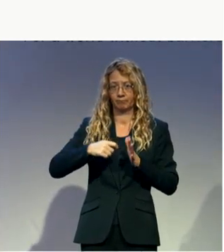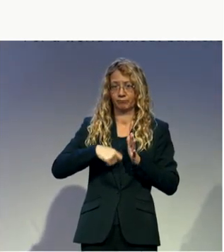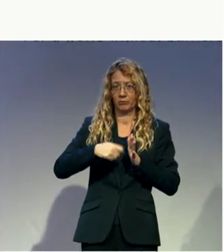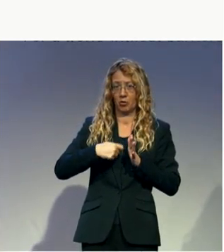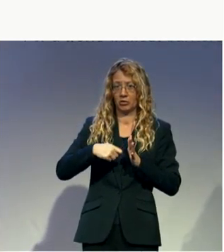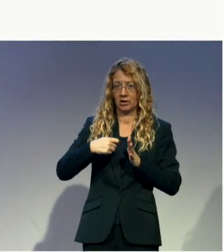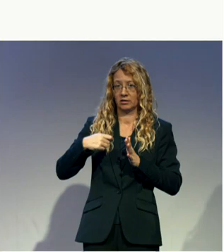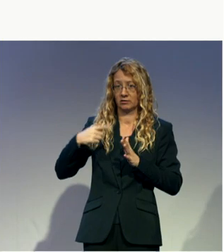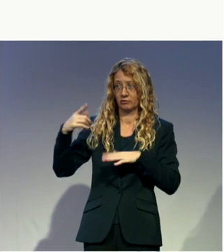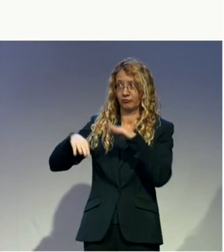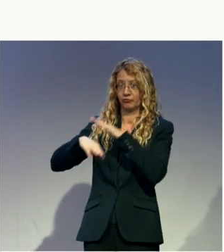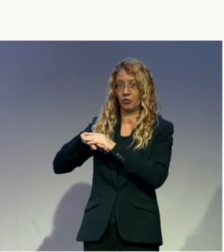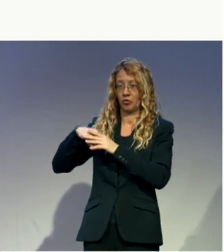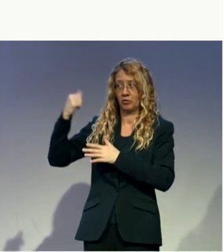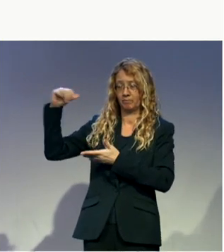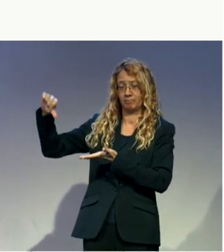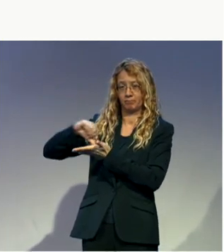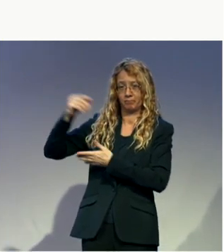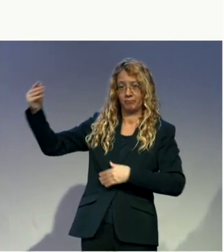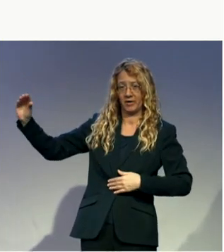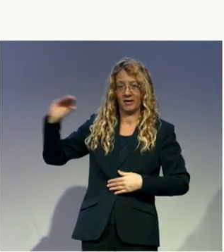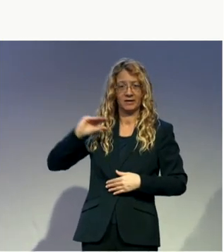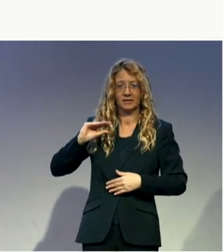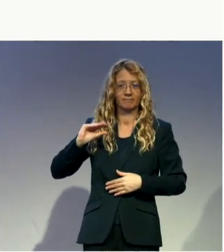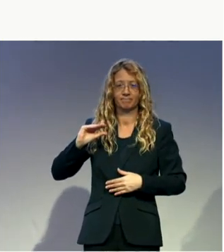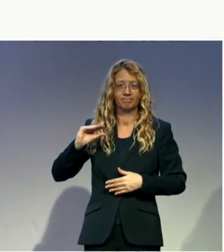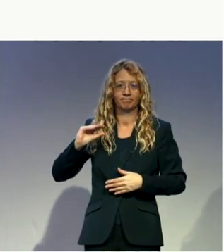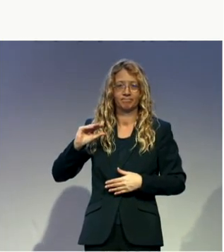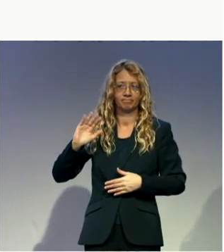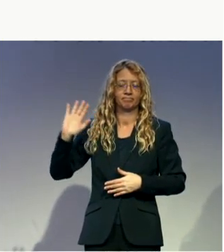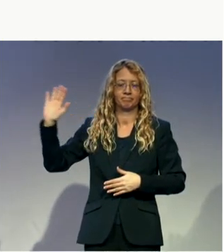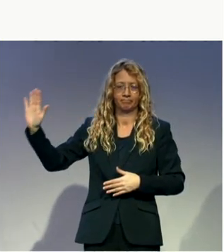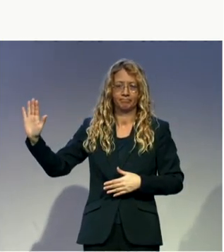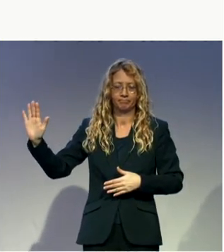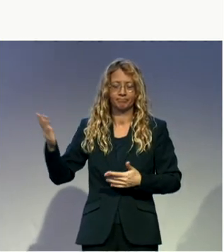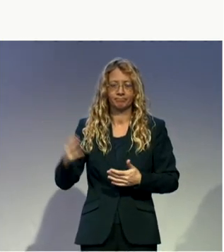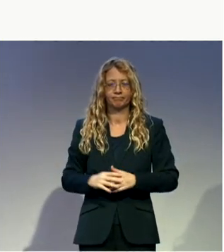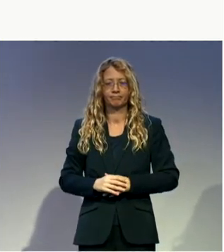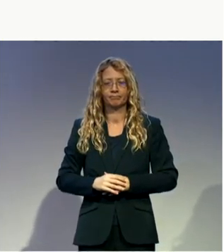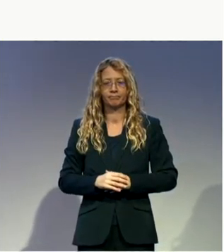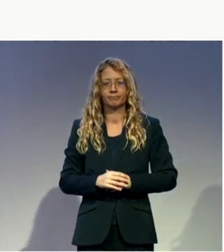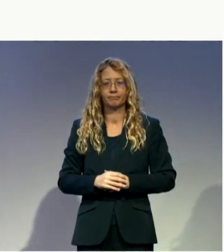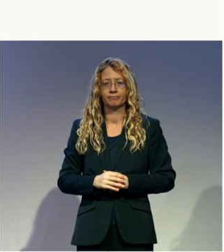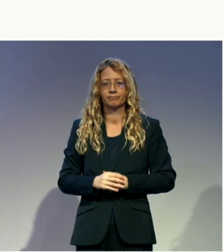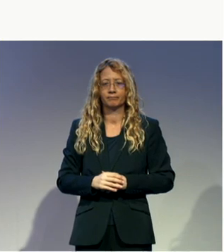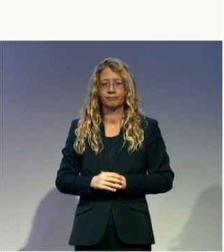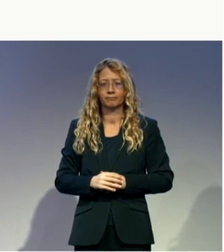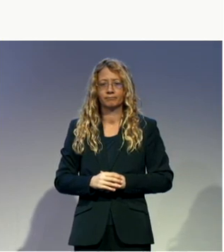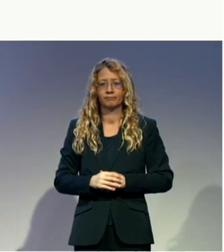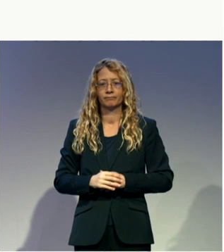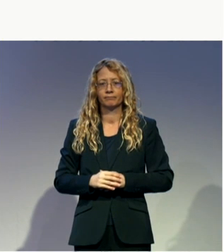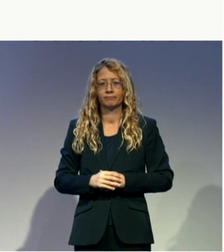So to be able to uphold this and to produce the online education for easy